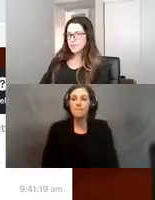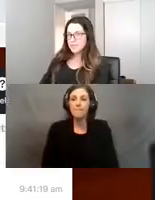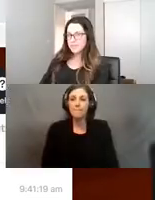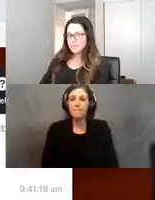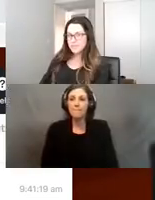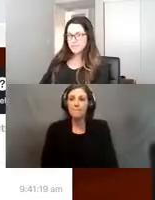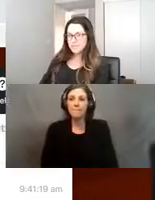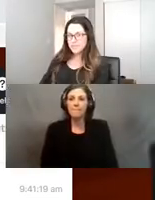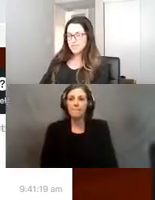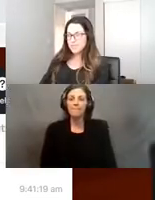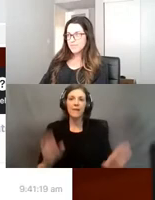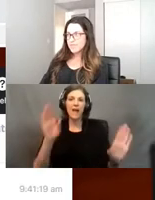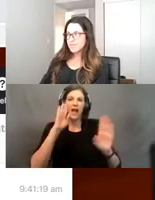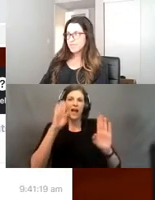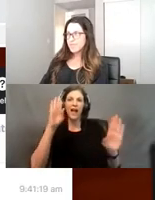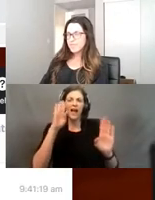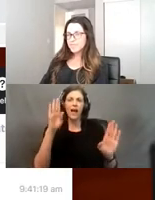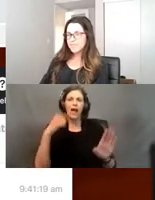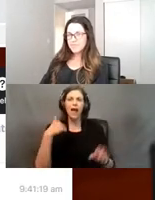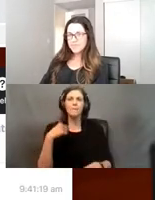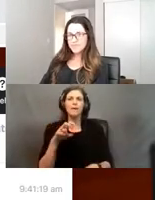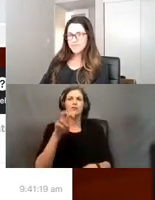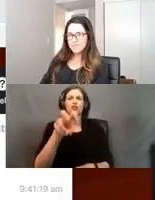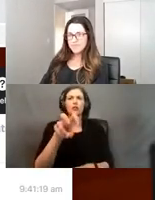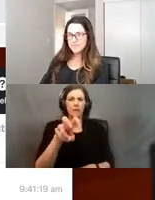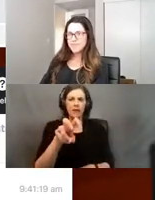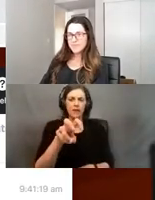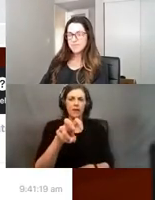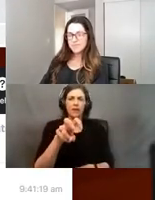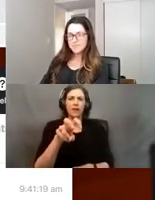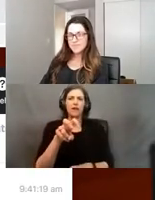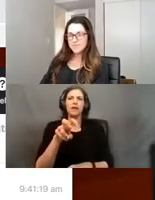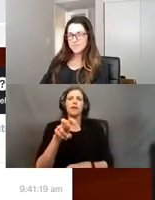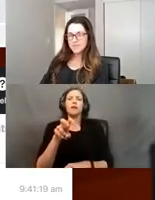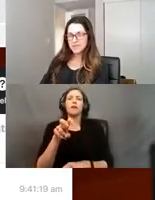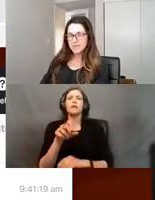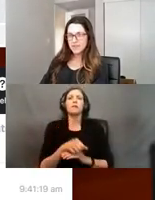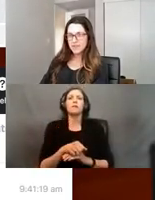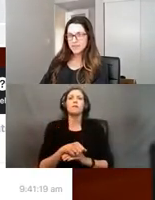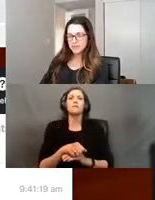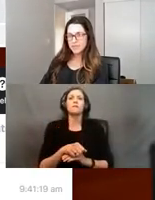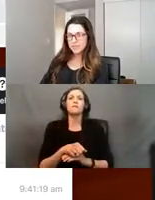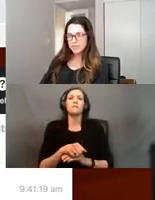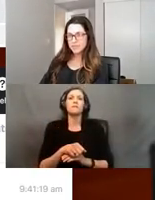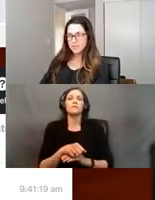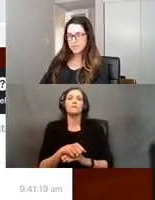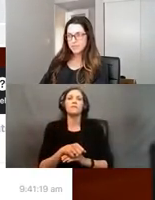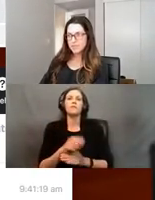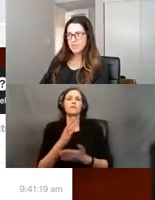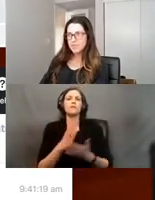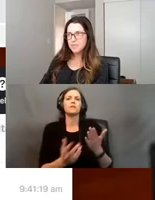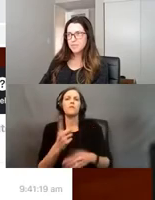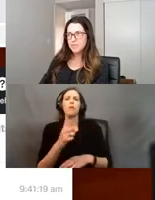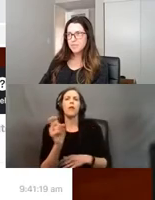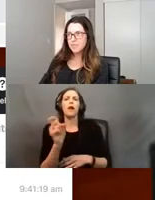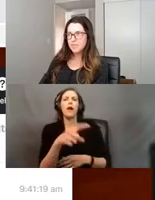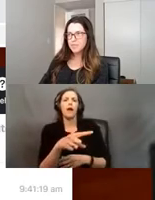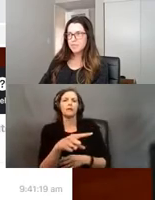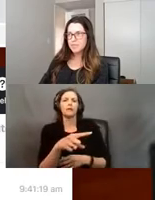So hi, this is Tony. I'm going to jump in with a question. Someone has asked whether